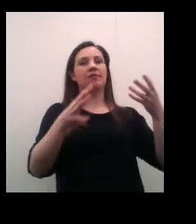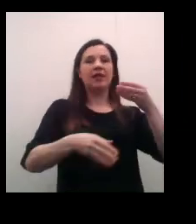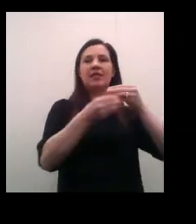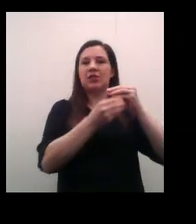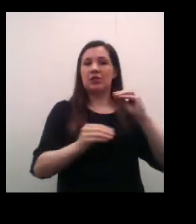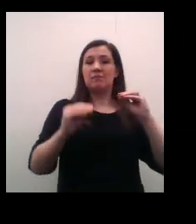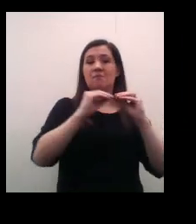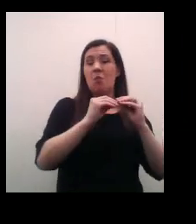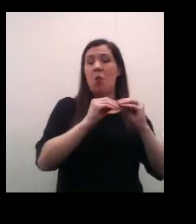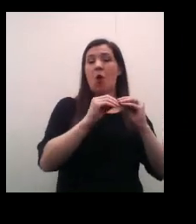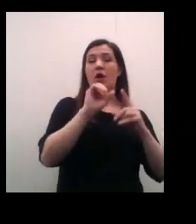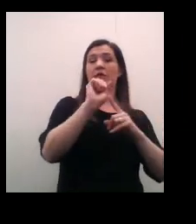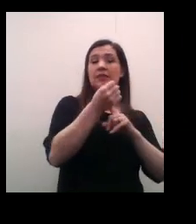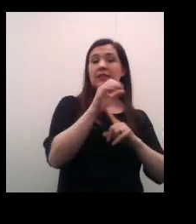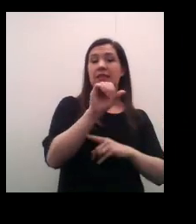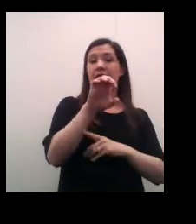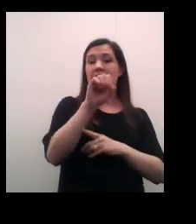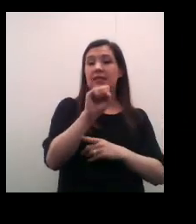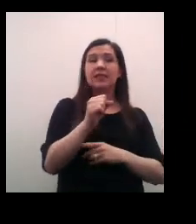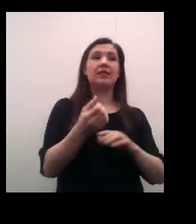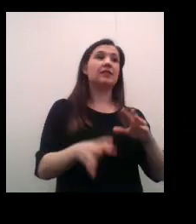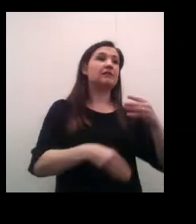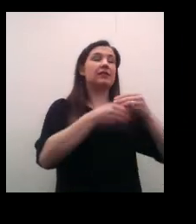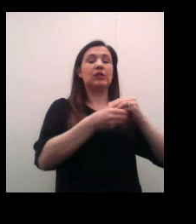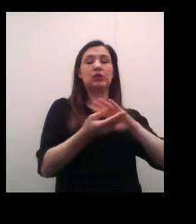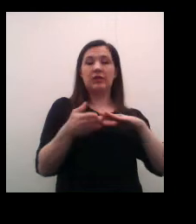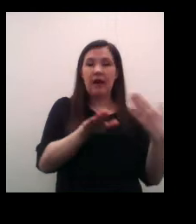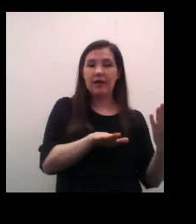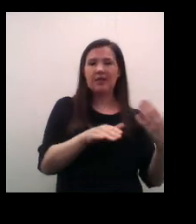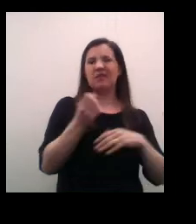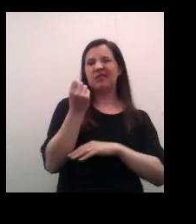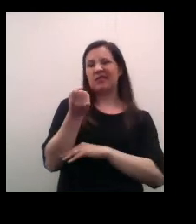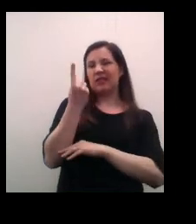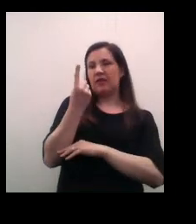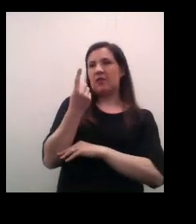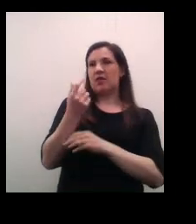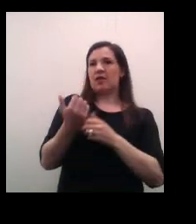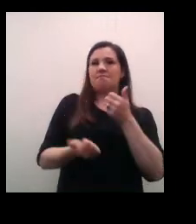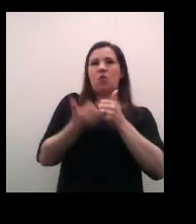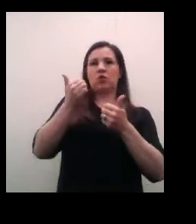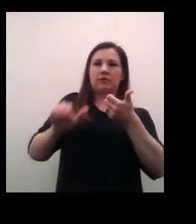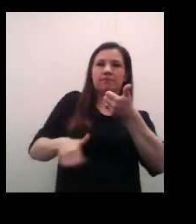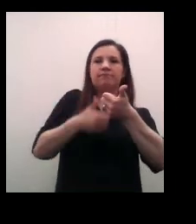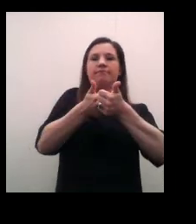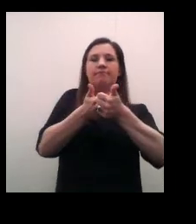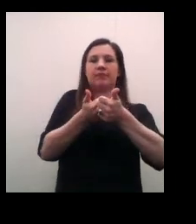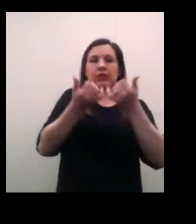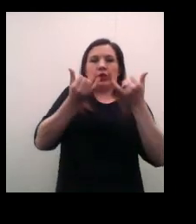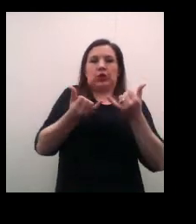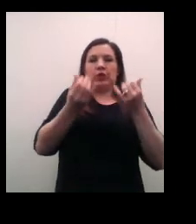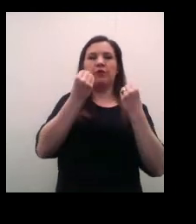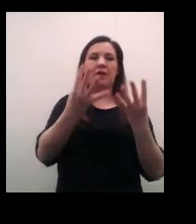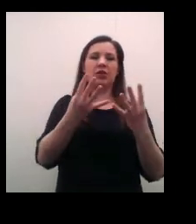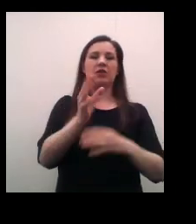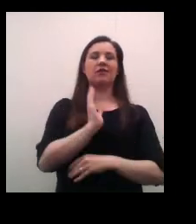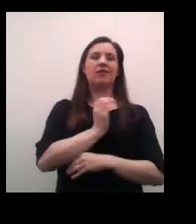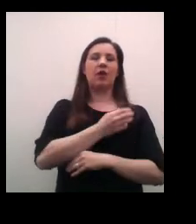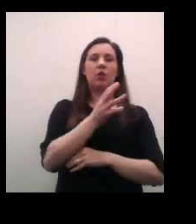additional deaths. But we just want people to understand, for the latest information, you can go to our website at